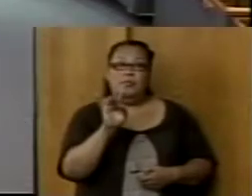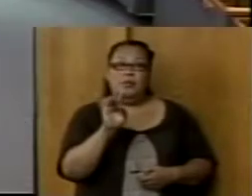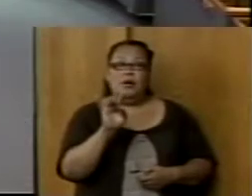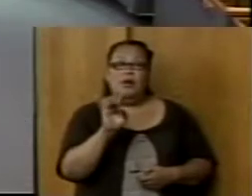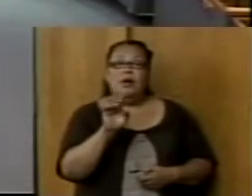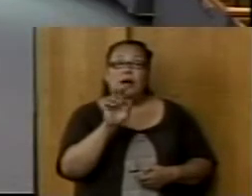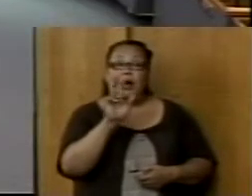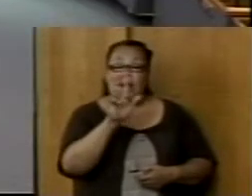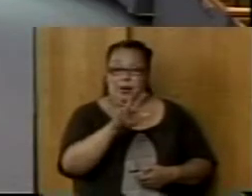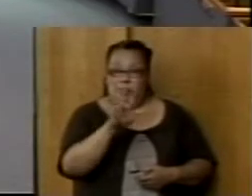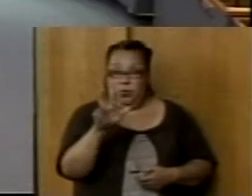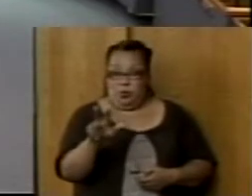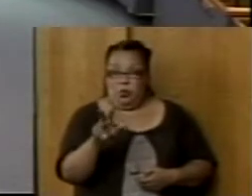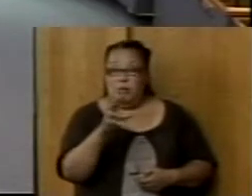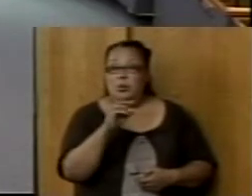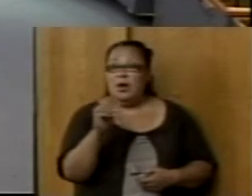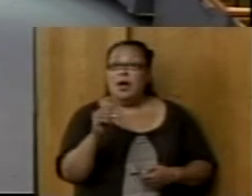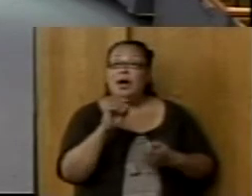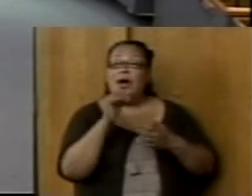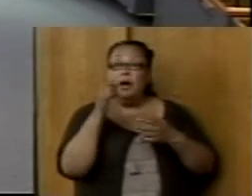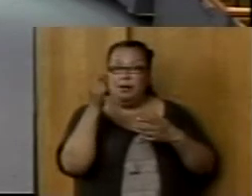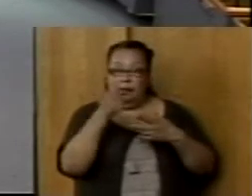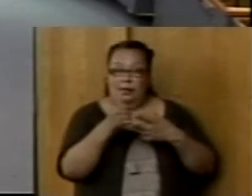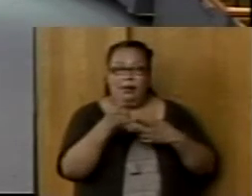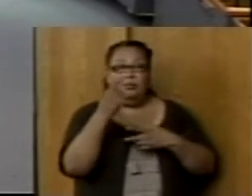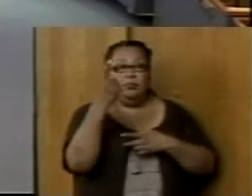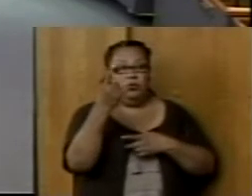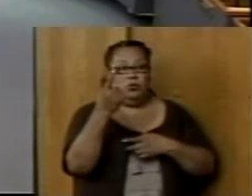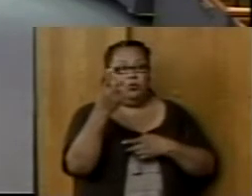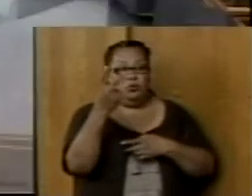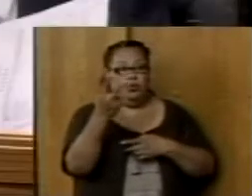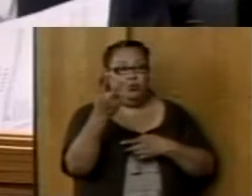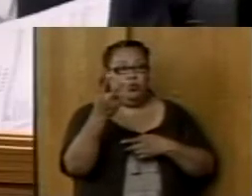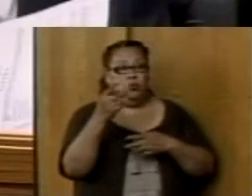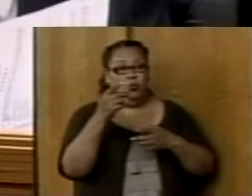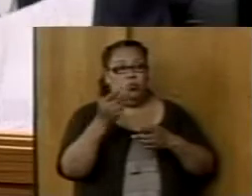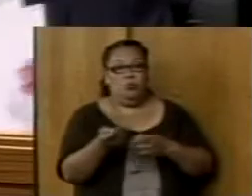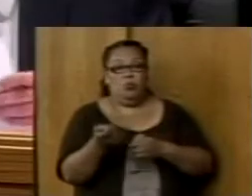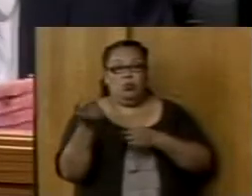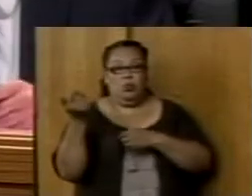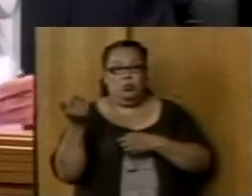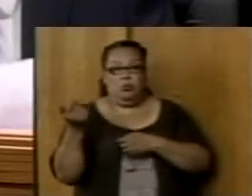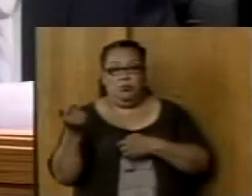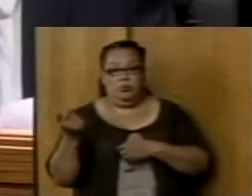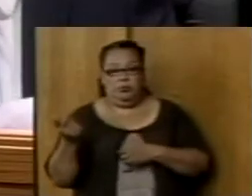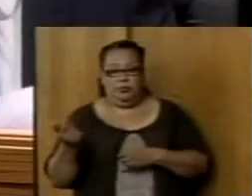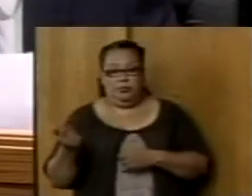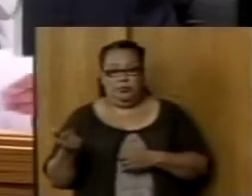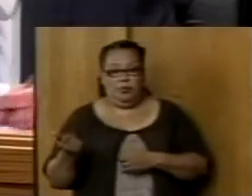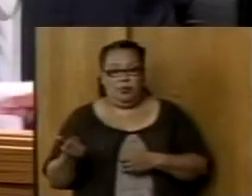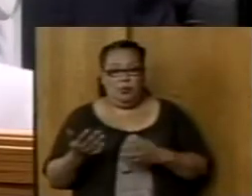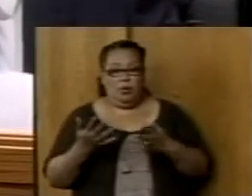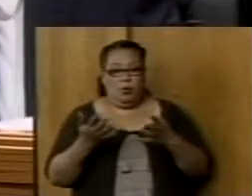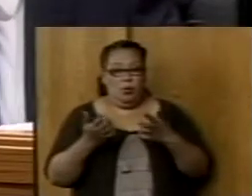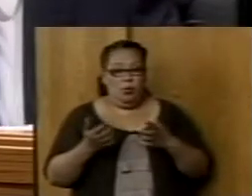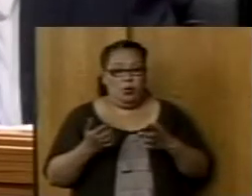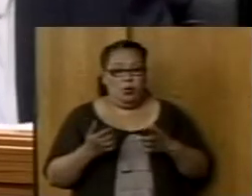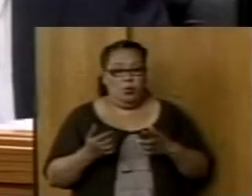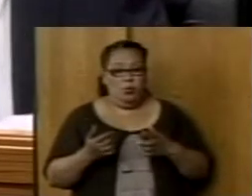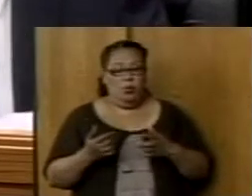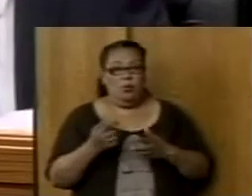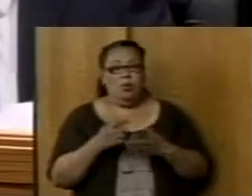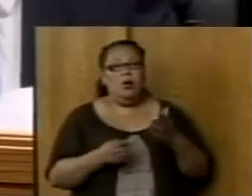2 are removed. Okay, and I also, I understand we want to change the order of the day. We would like to move